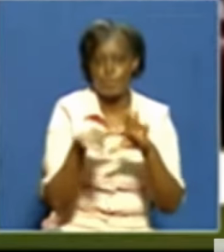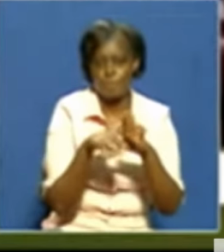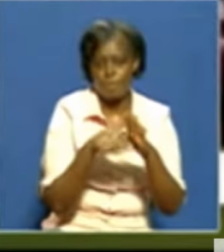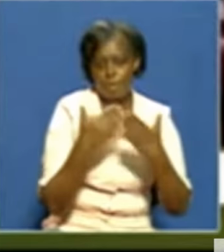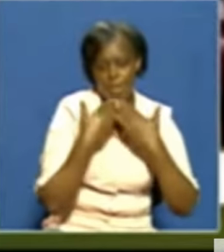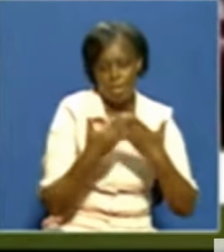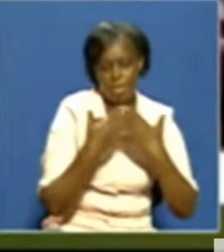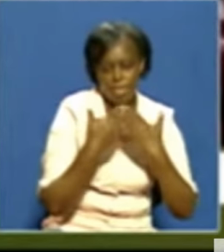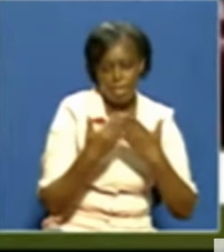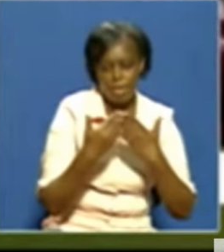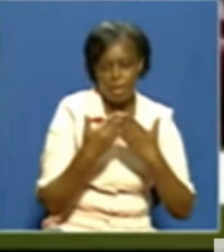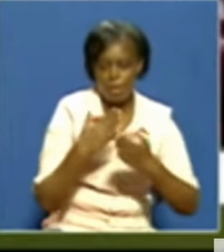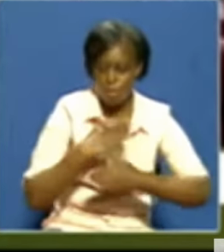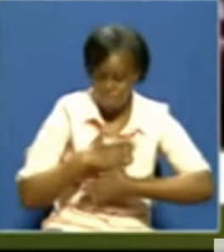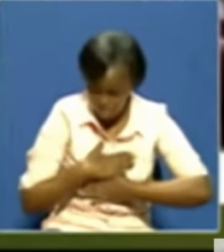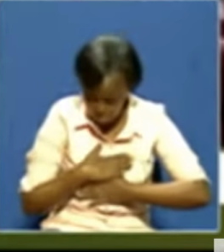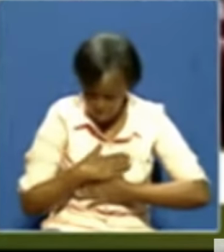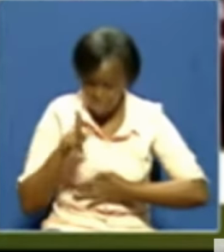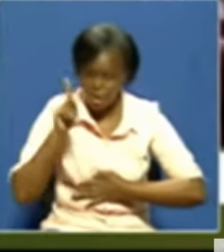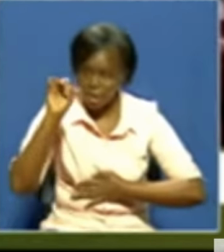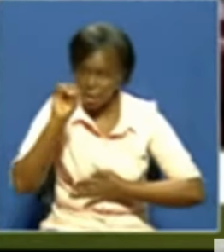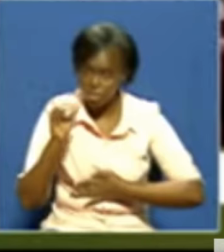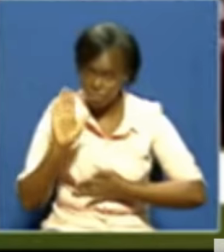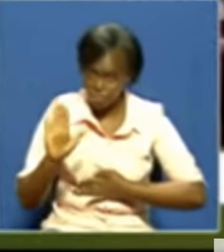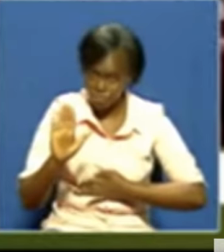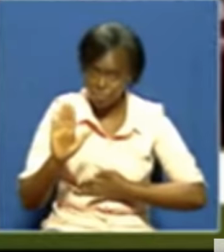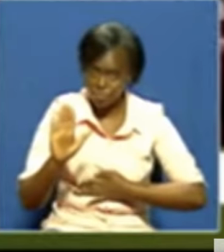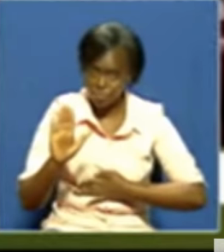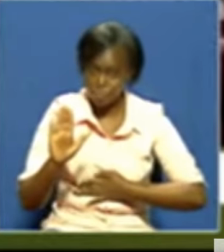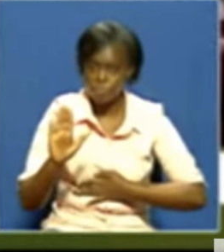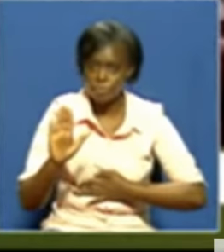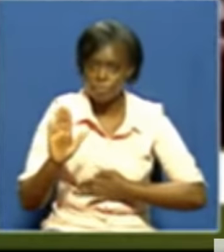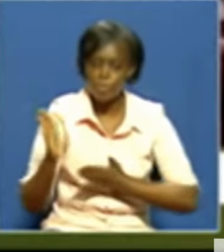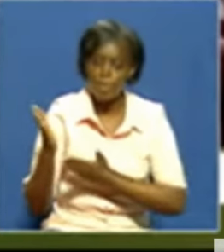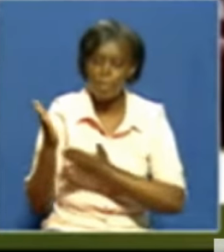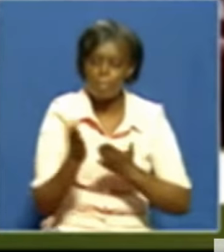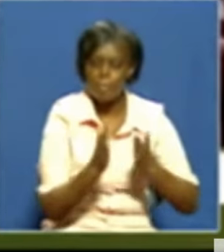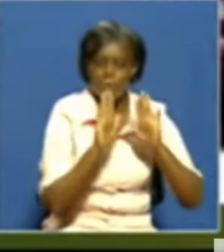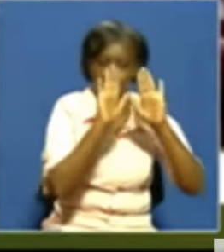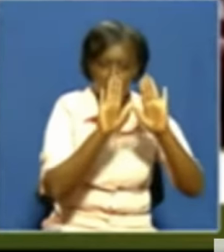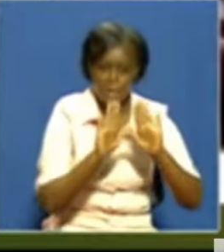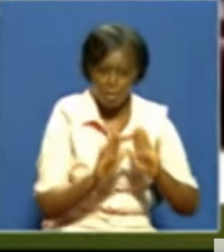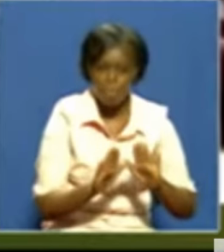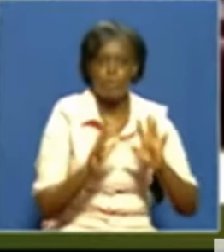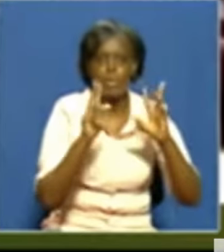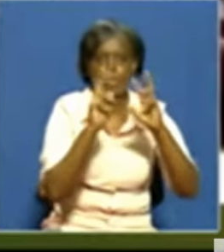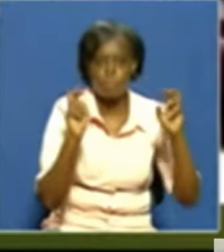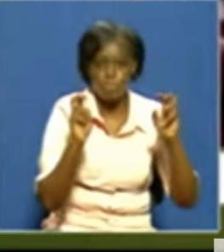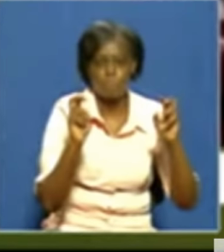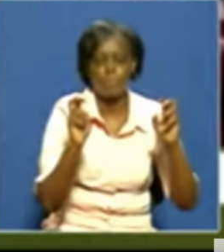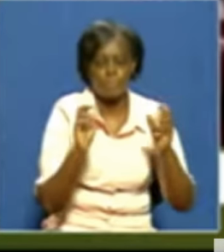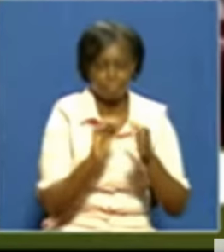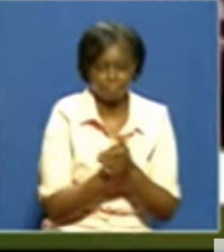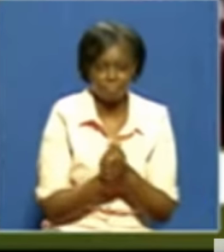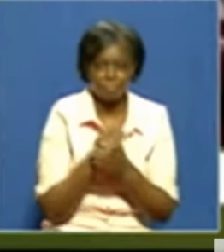KJ for Honorable Kiarie for bringing this very important matter to the fore. Honorable